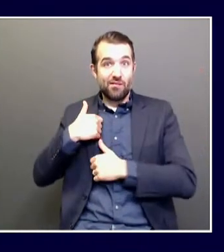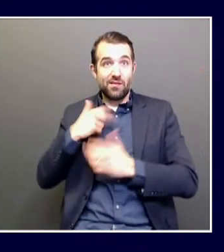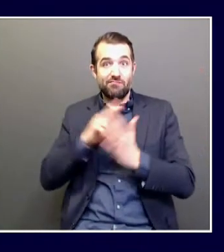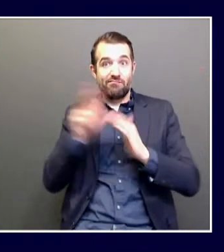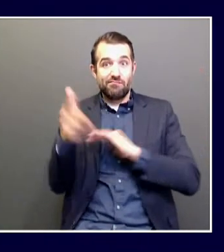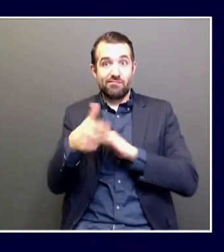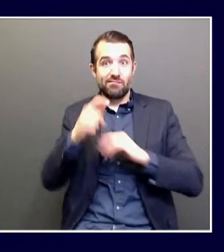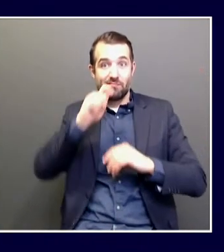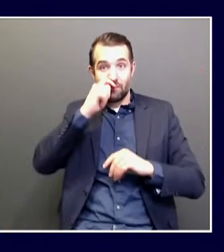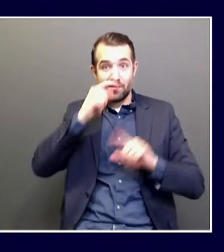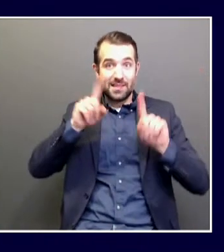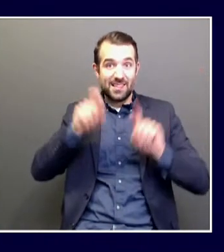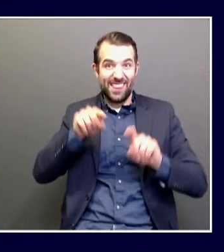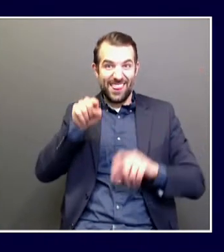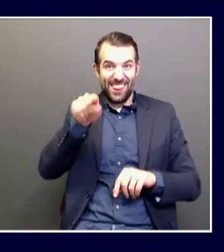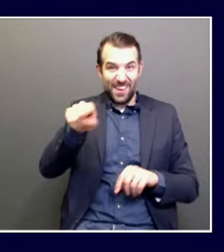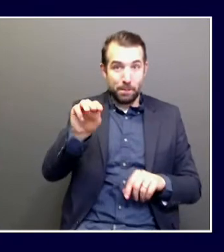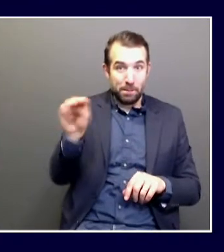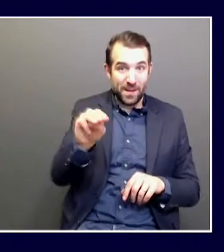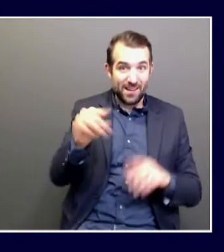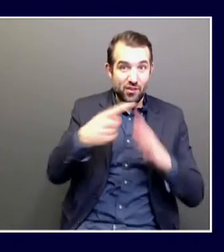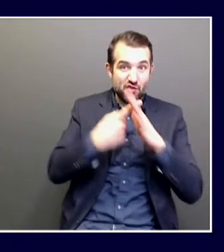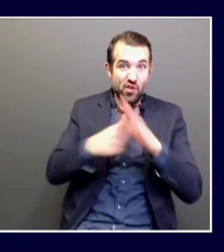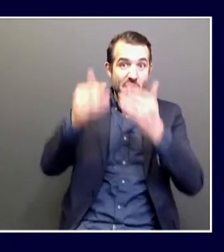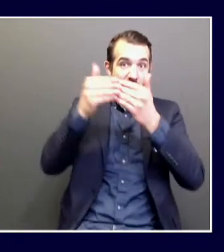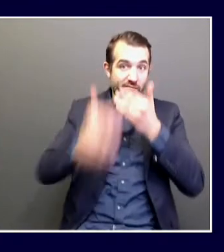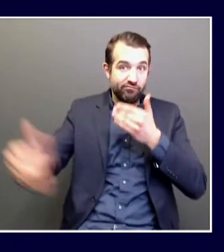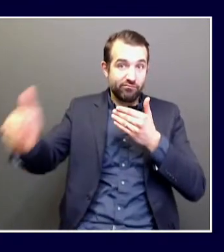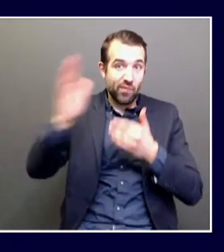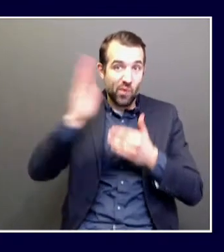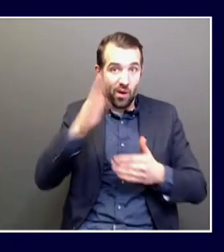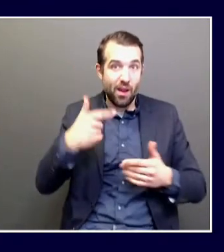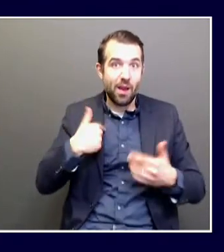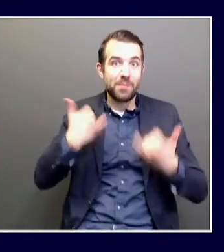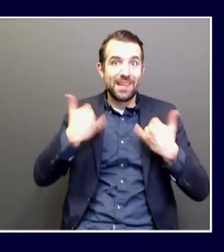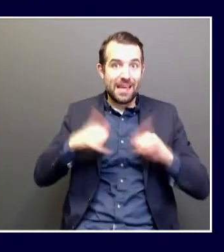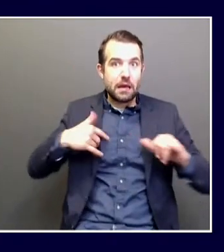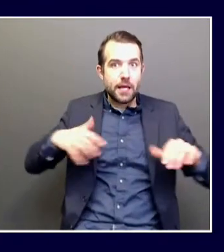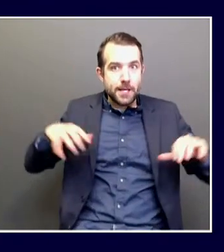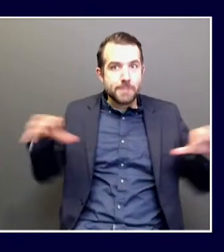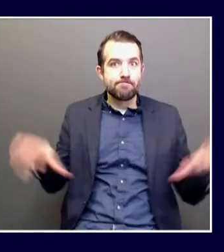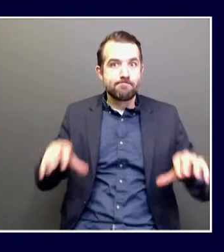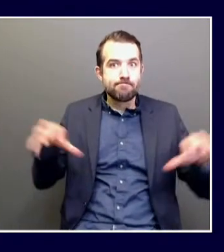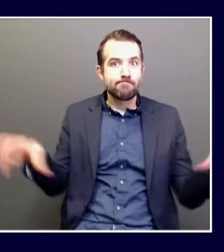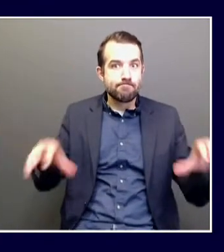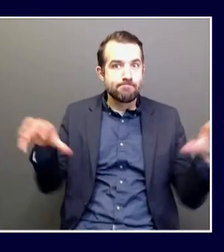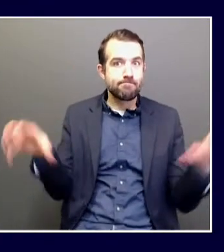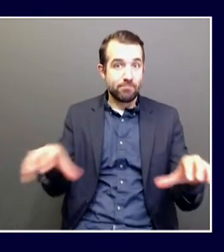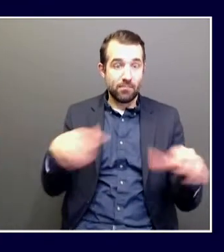Okay, I appreciate it, Dr. Shah. Thanks. Thank you. Joe Lawler, over to you.